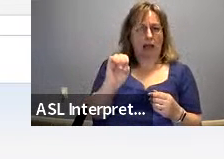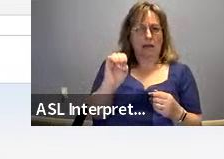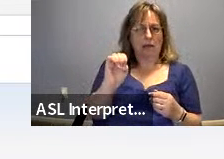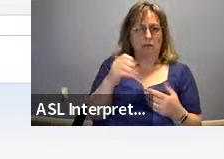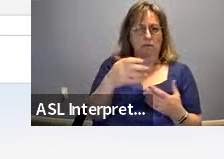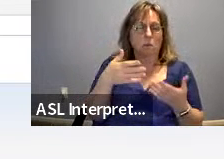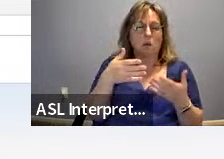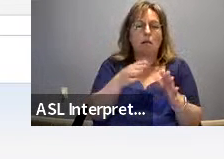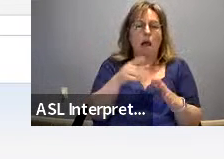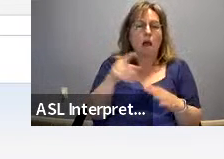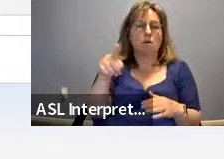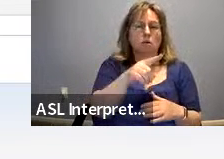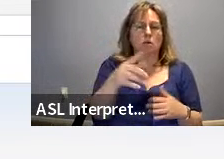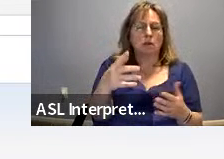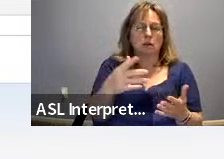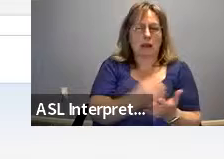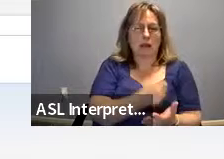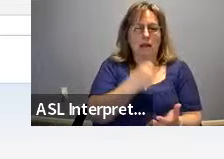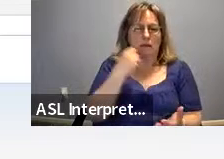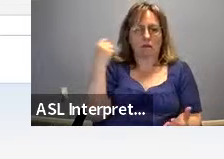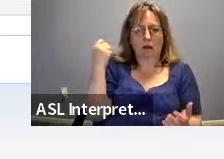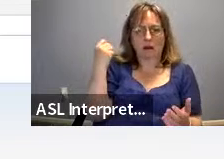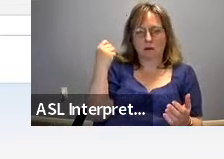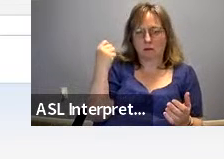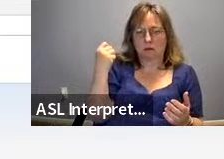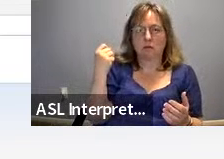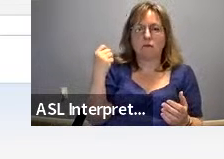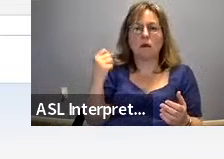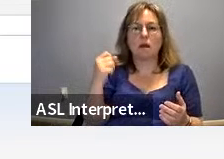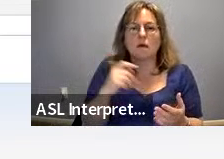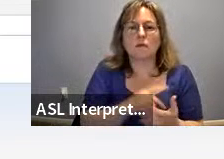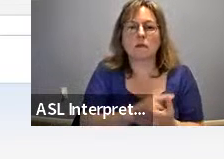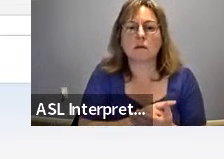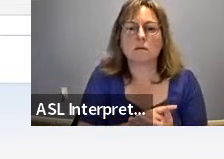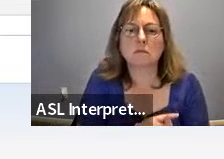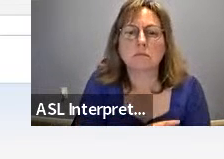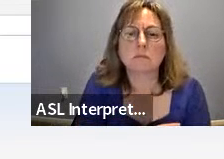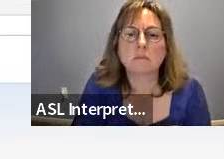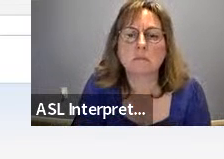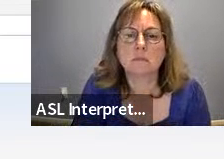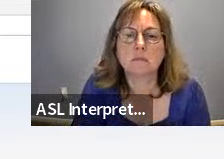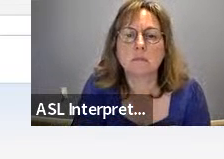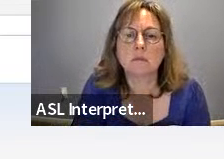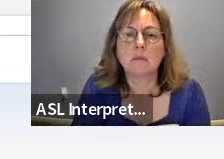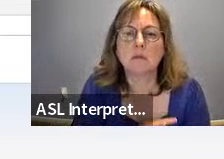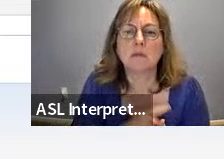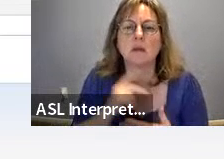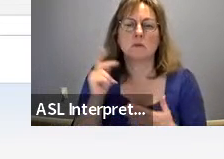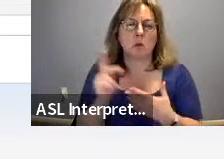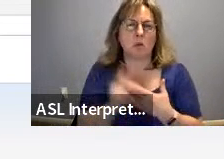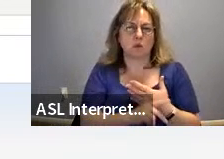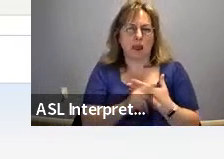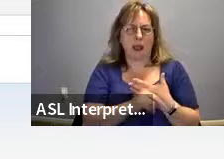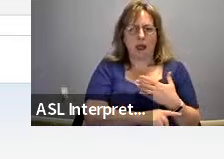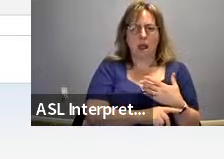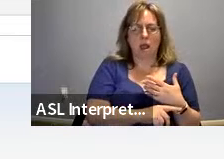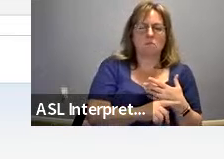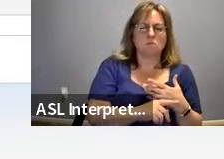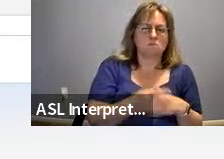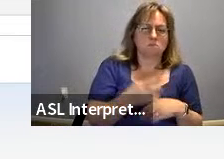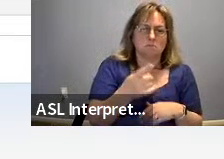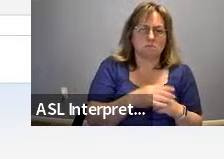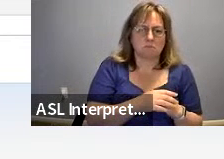of our affordable connectivity program. So again, we'd ask you to step through these and complete